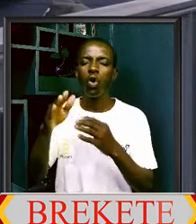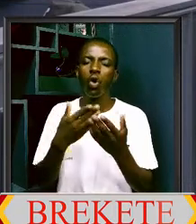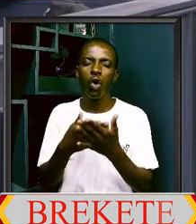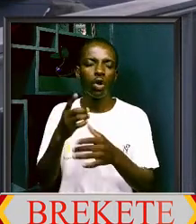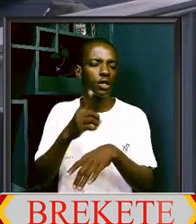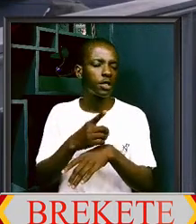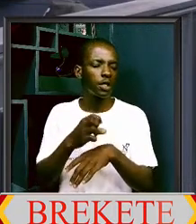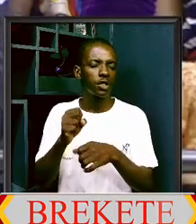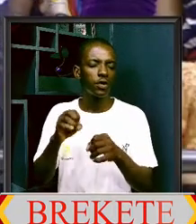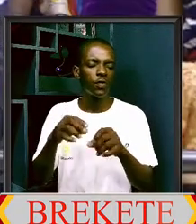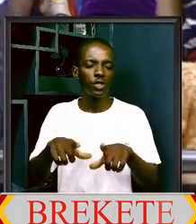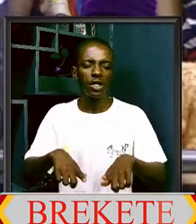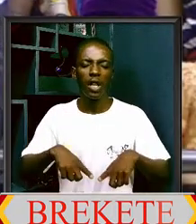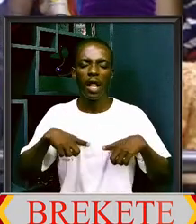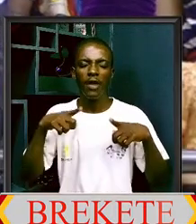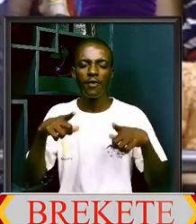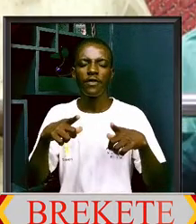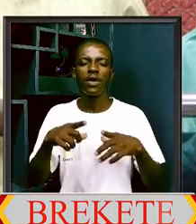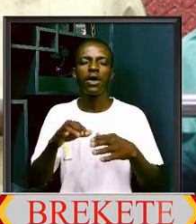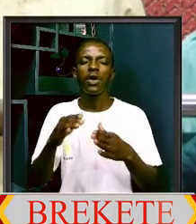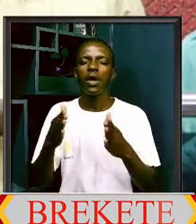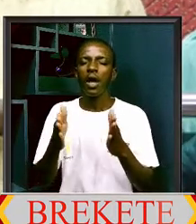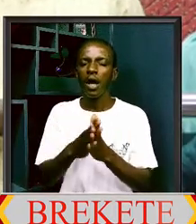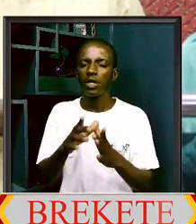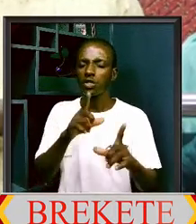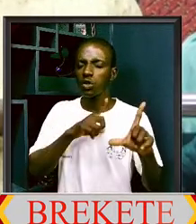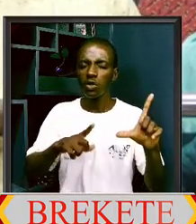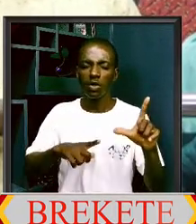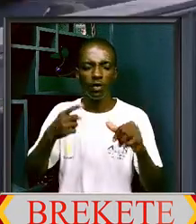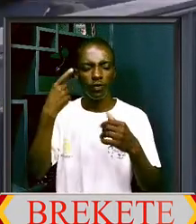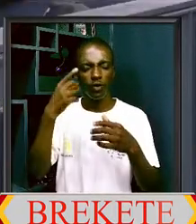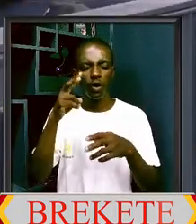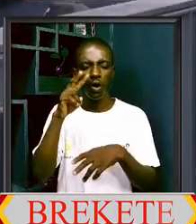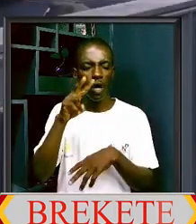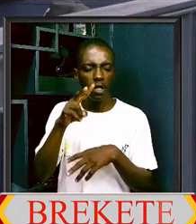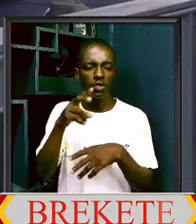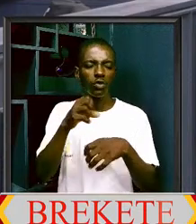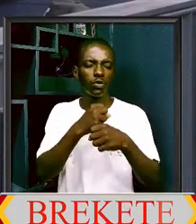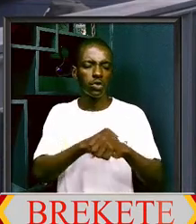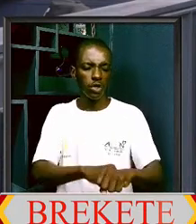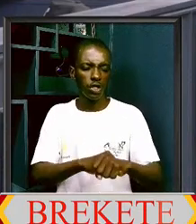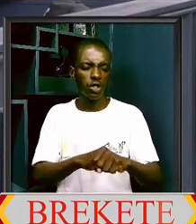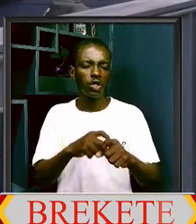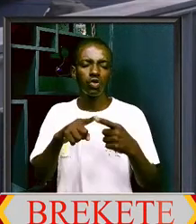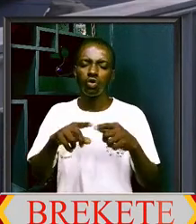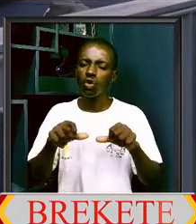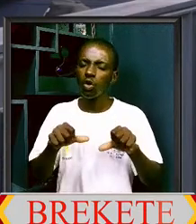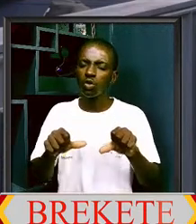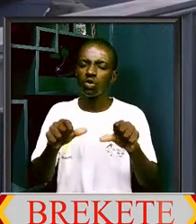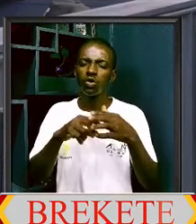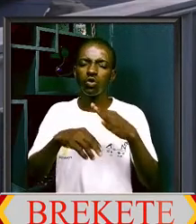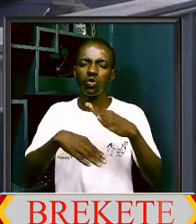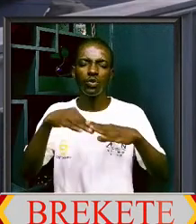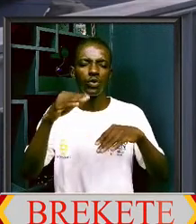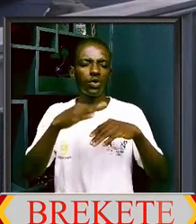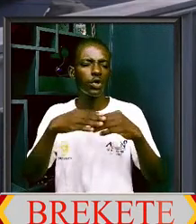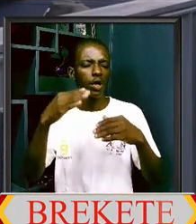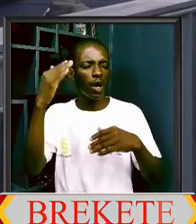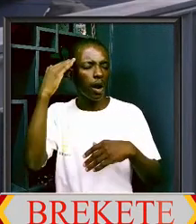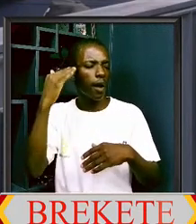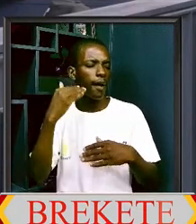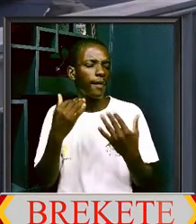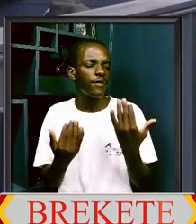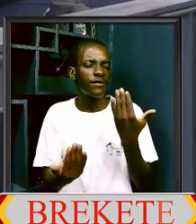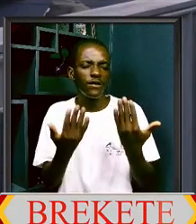all the days of his life amen we ask Lord for your eyes of protection to continue to build the hedge of